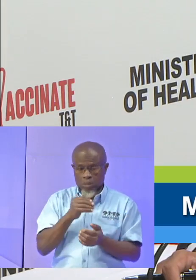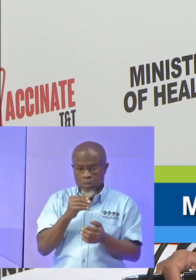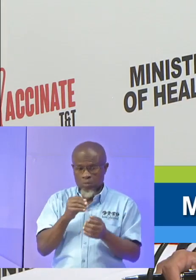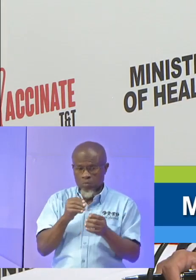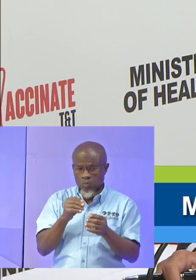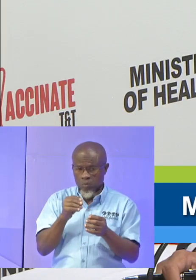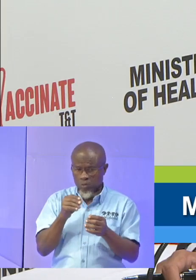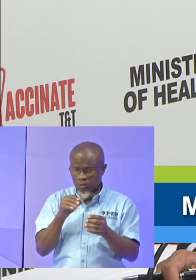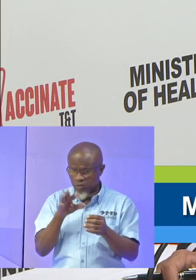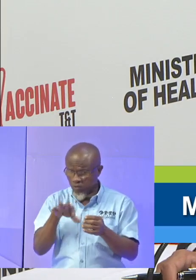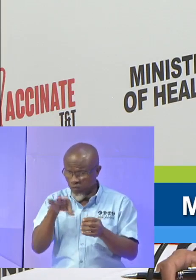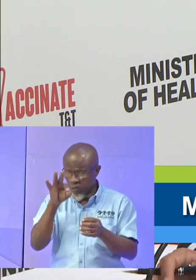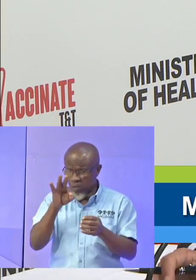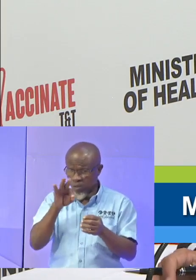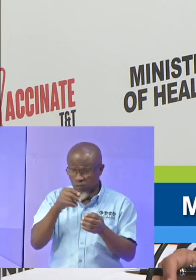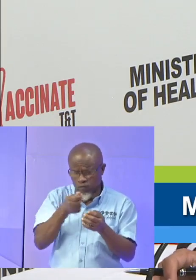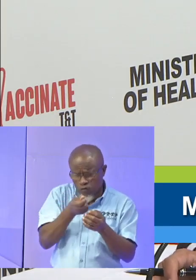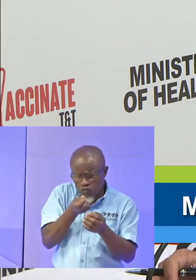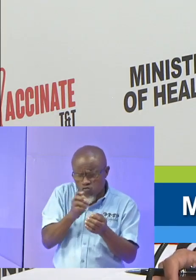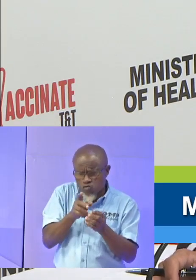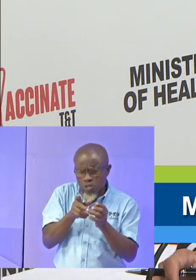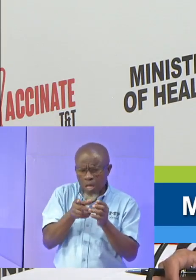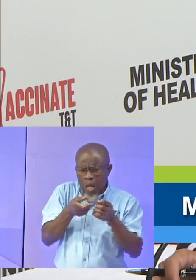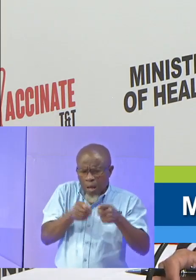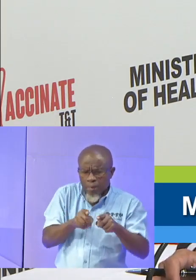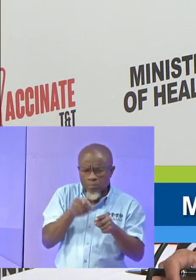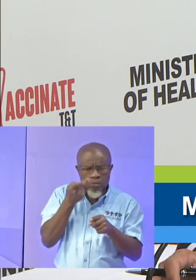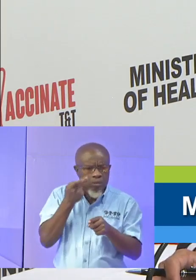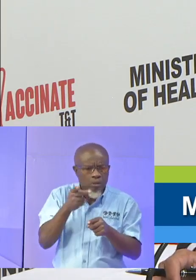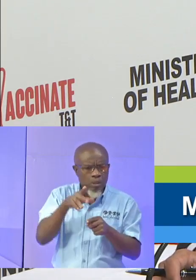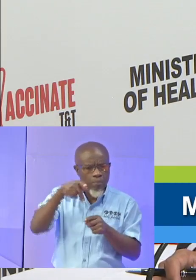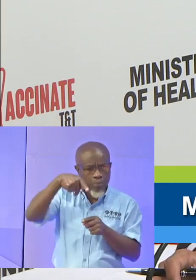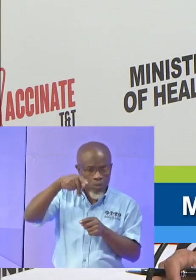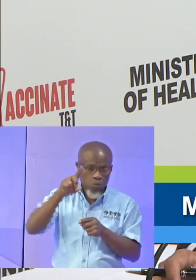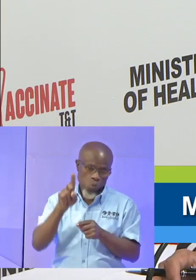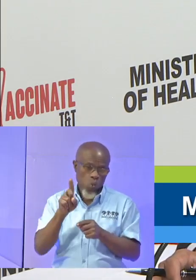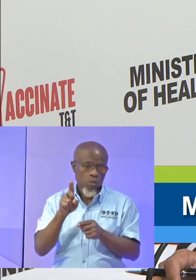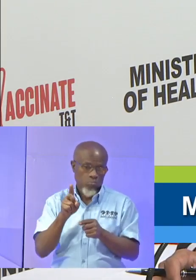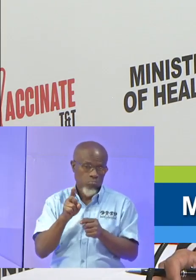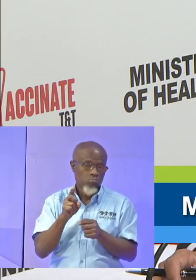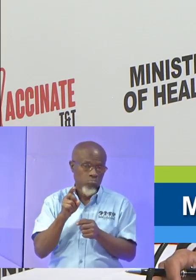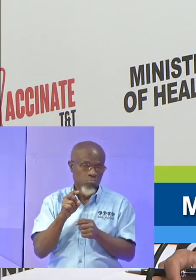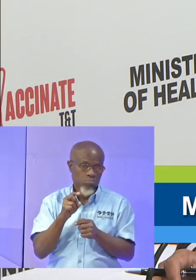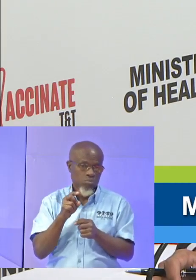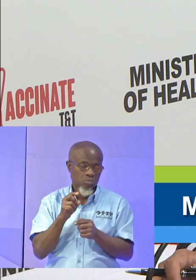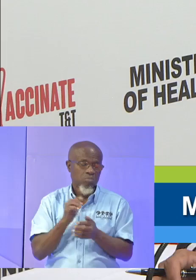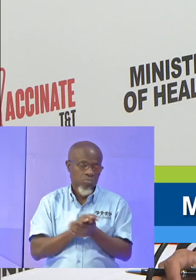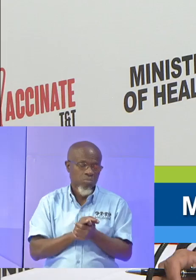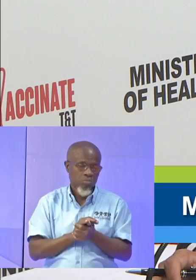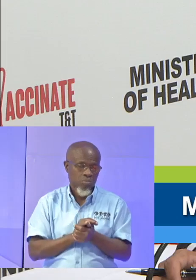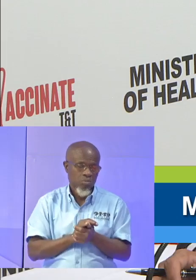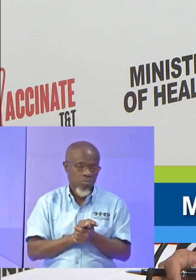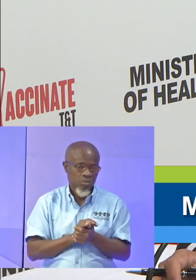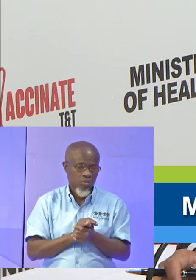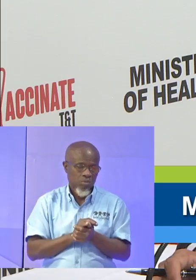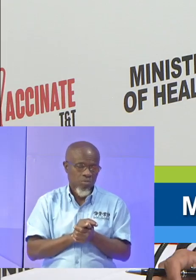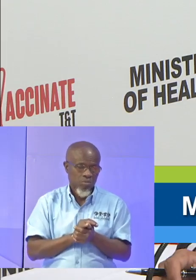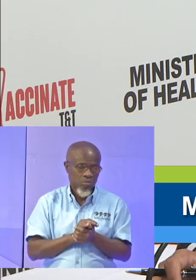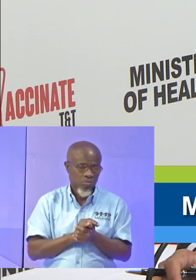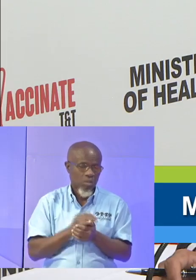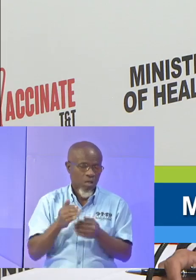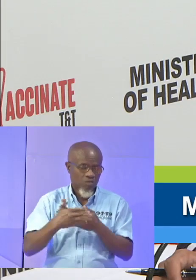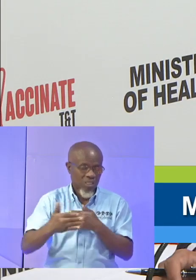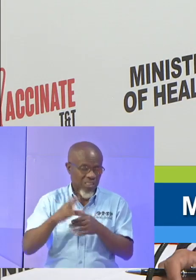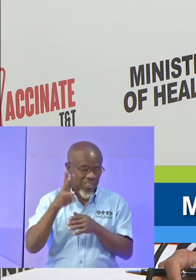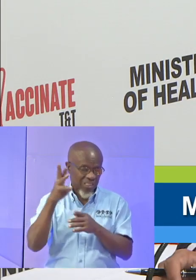up. And as you know, our P1 was the Gamma variant that was picked up over 6 months ago, more than 6 months ago. So there may still be